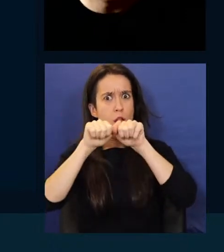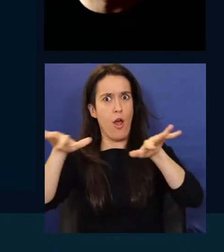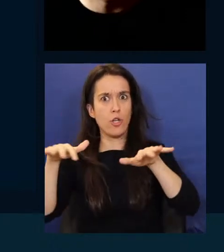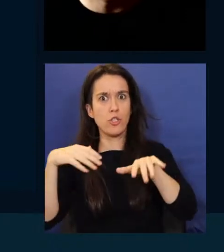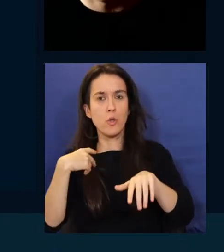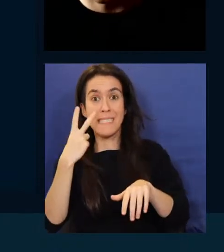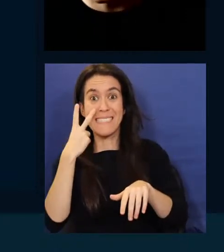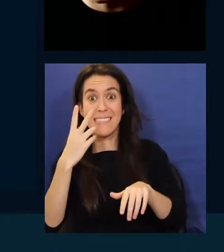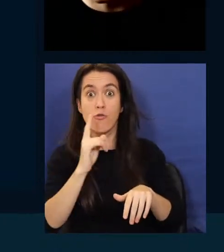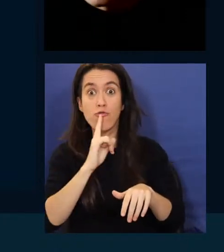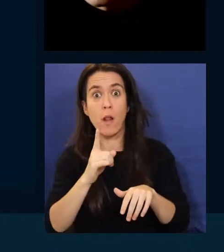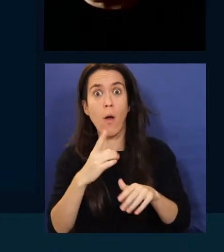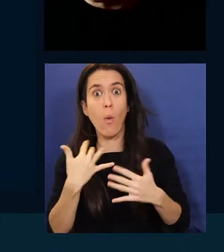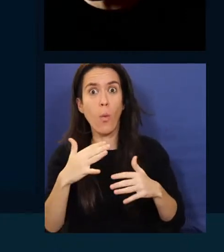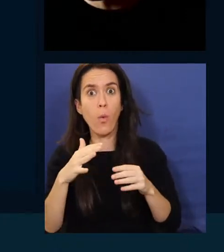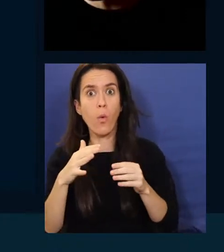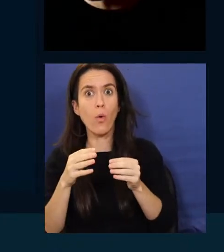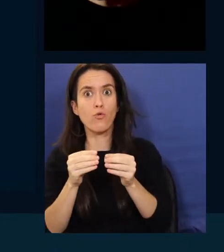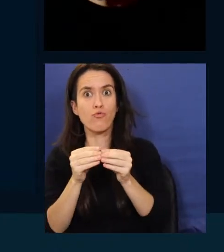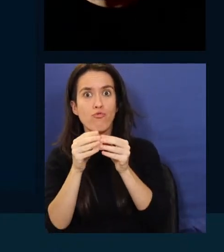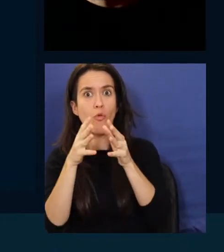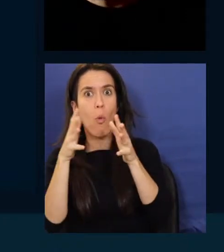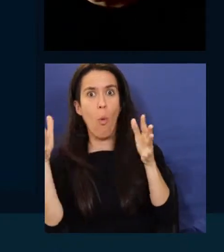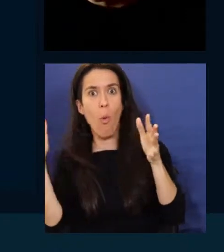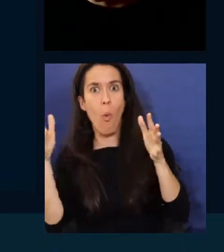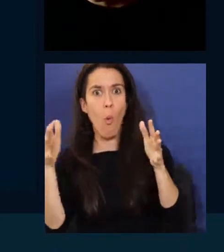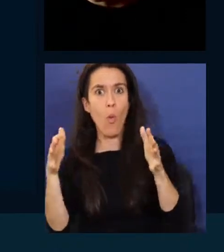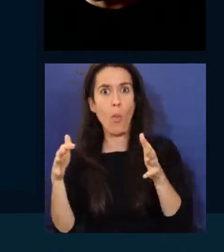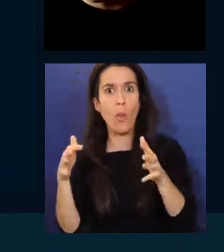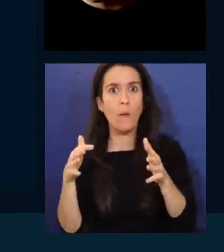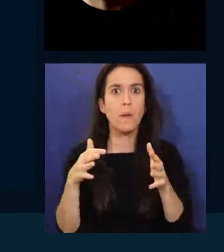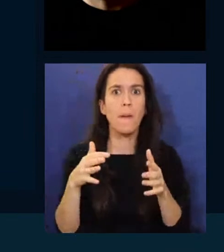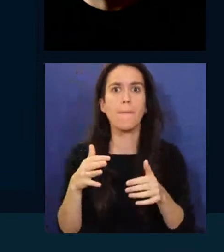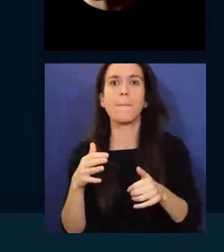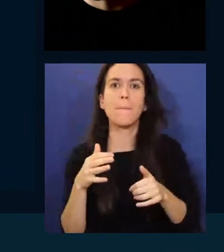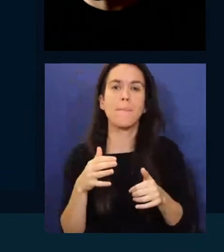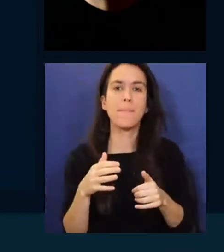growth. I've never seen any of our data services